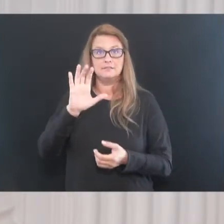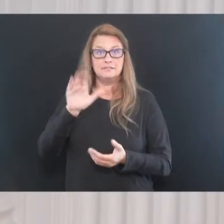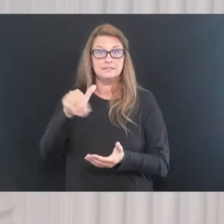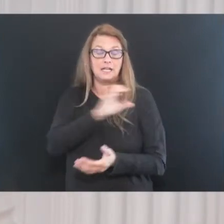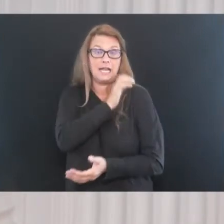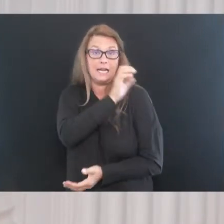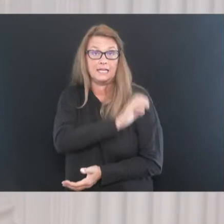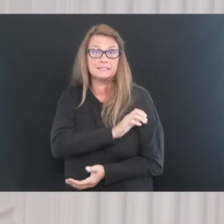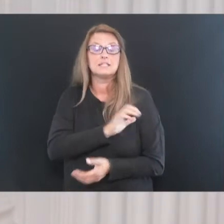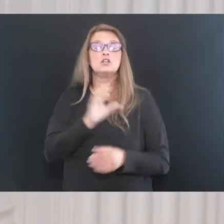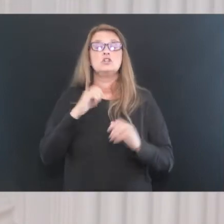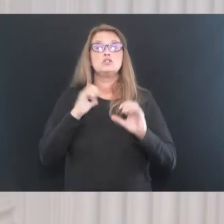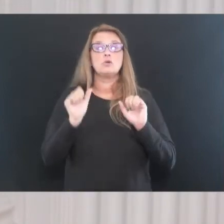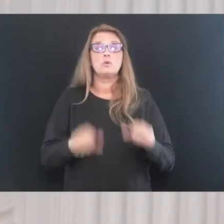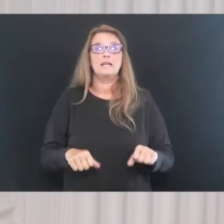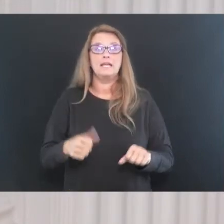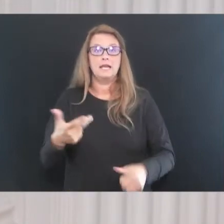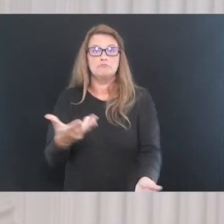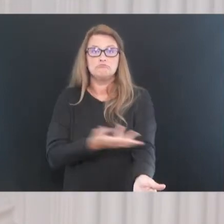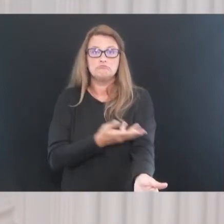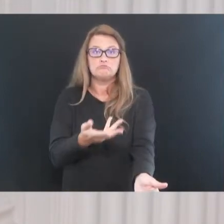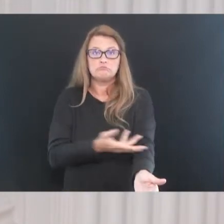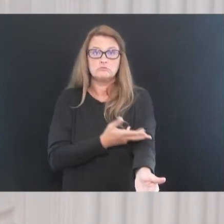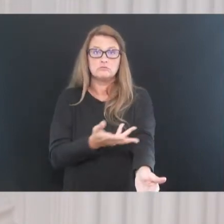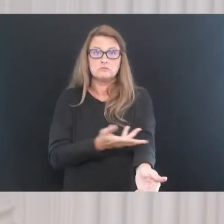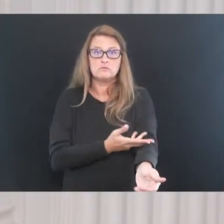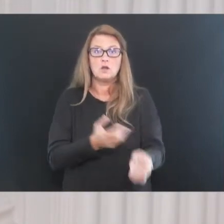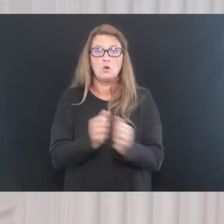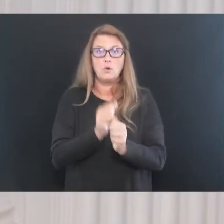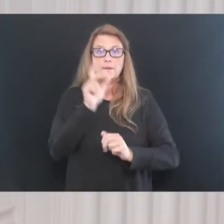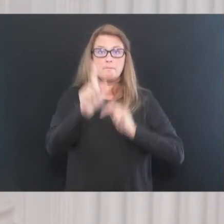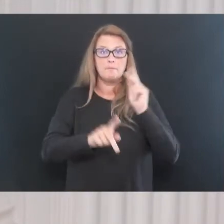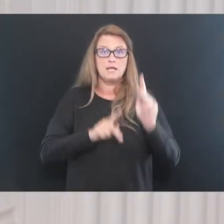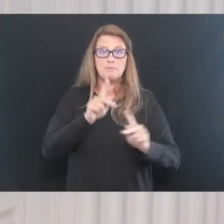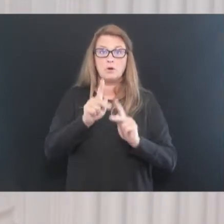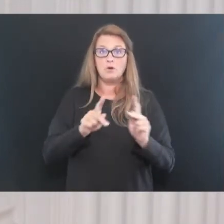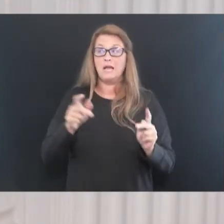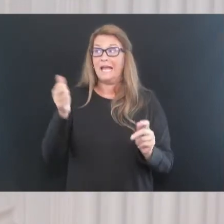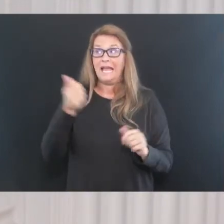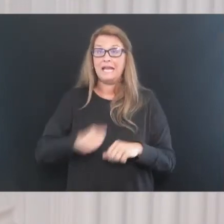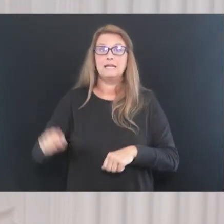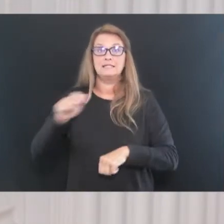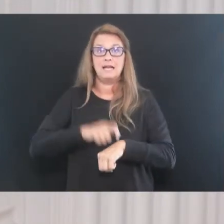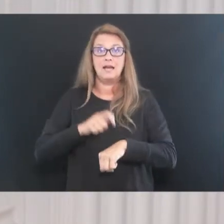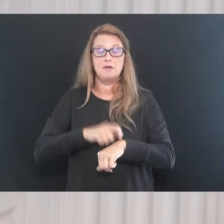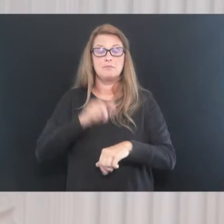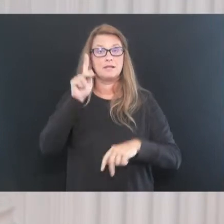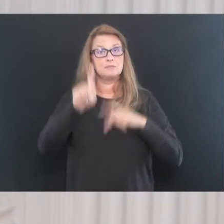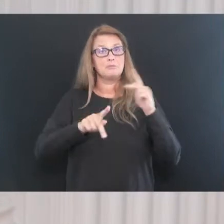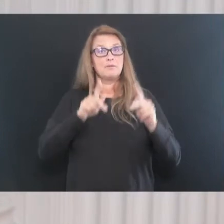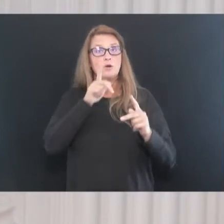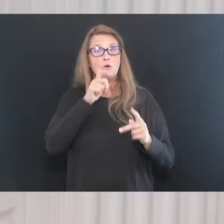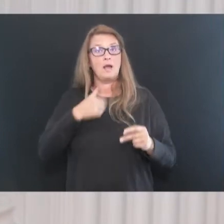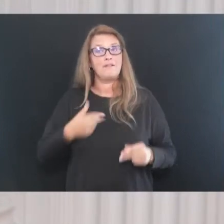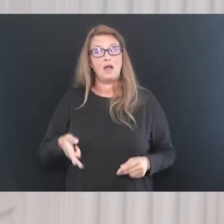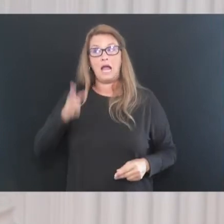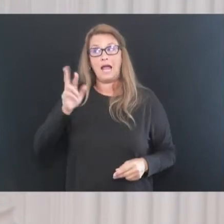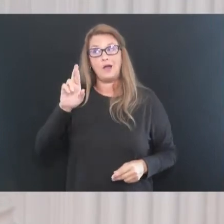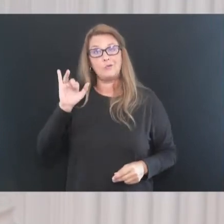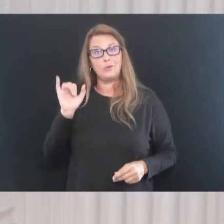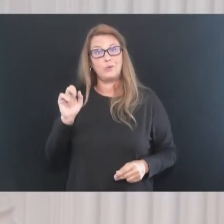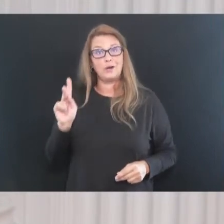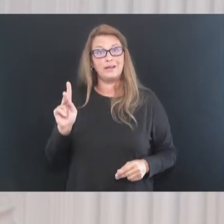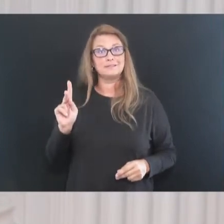implementation so that we can infuse people with these antibodies on any day, because we know that people that are at highest risk